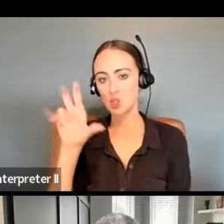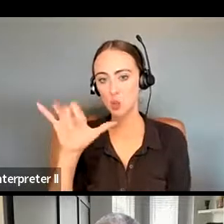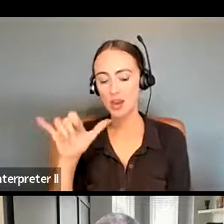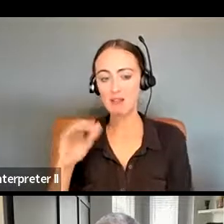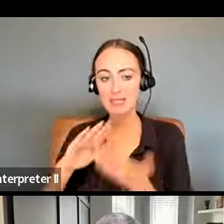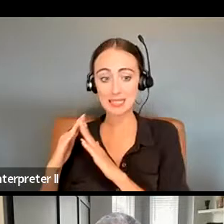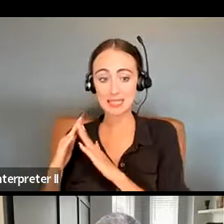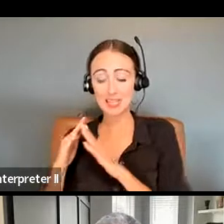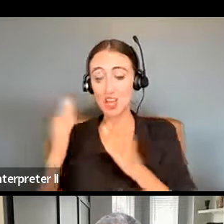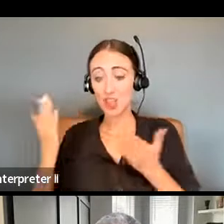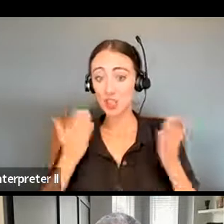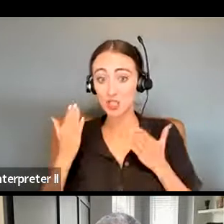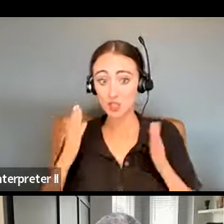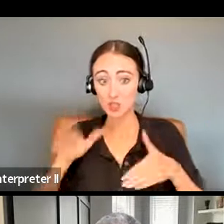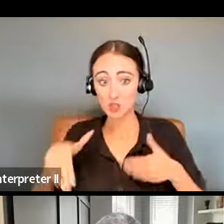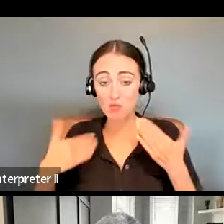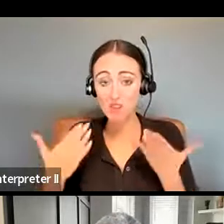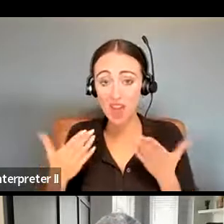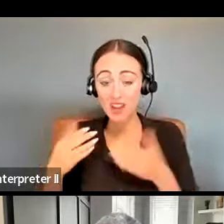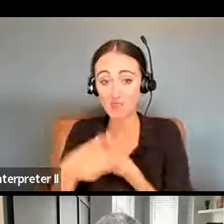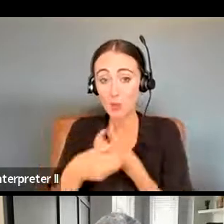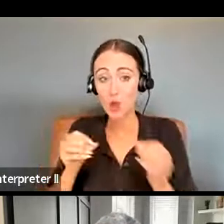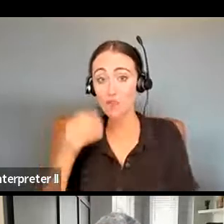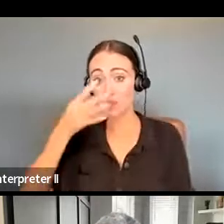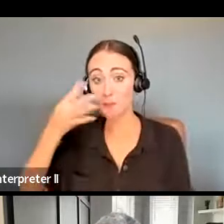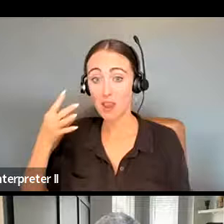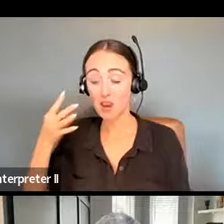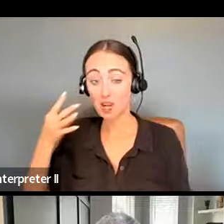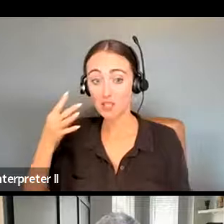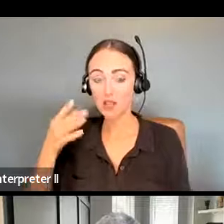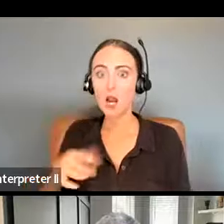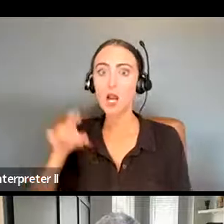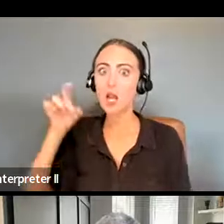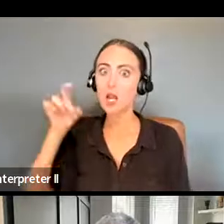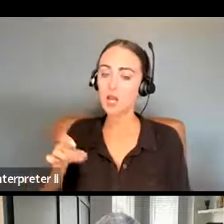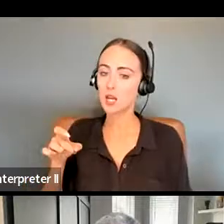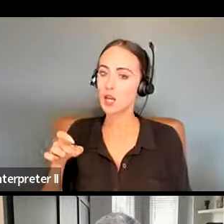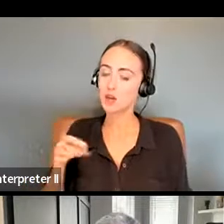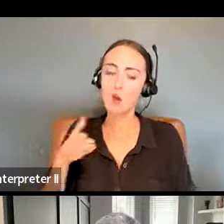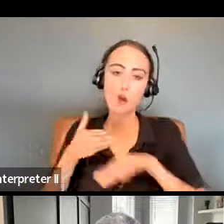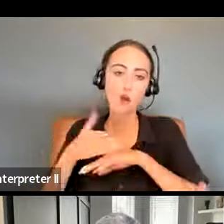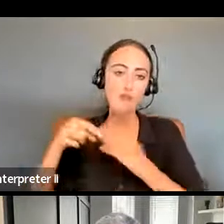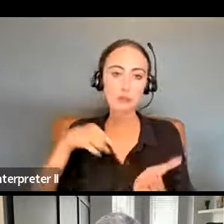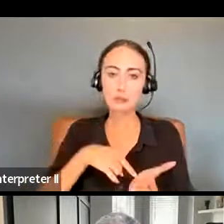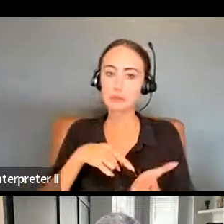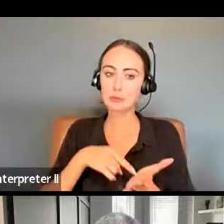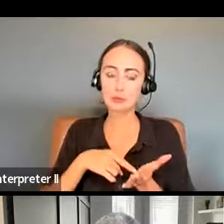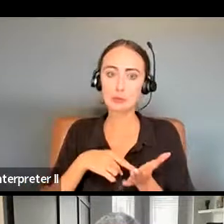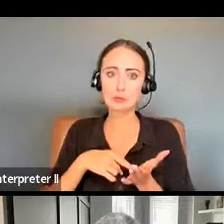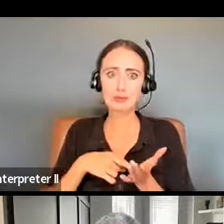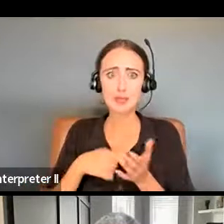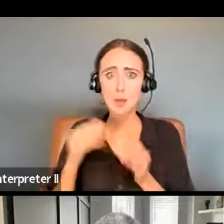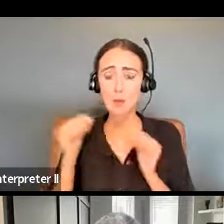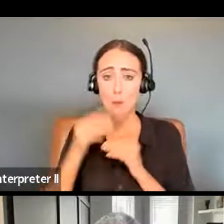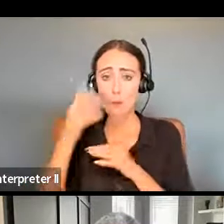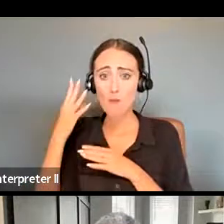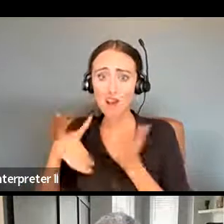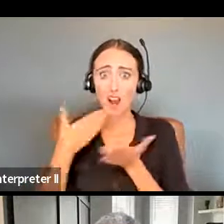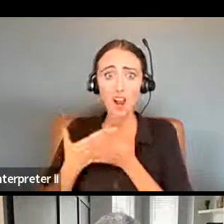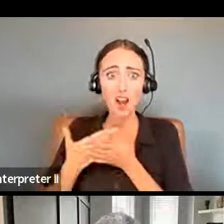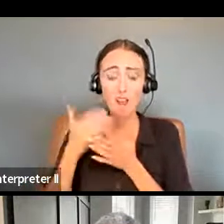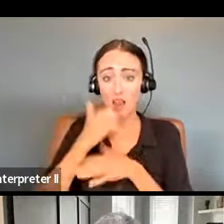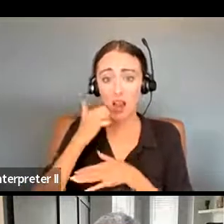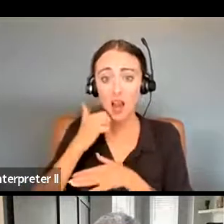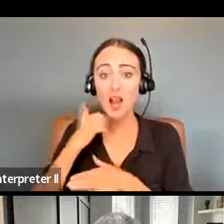by a new DC Office of Migrant Services are needed and are long overdue, especially as more migrants continue to arrive in our city in